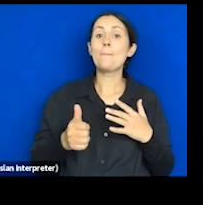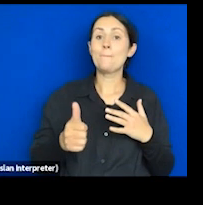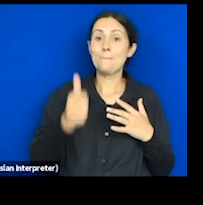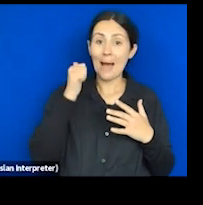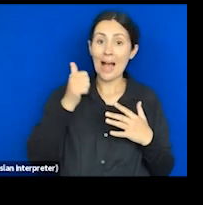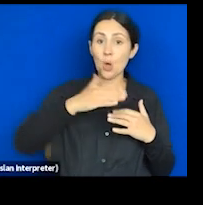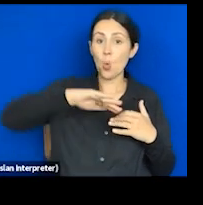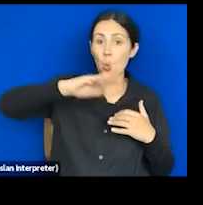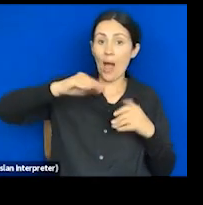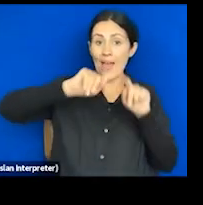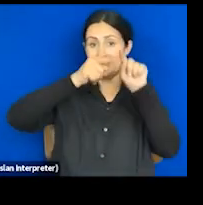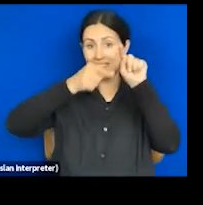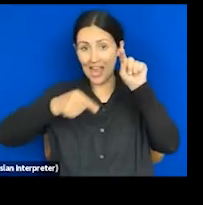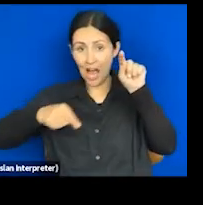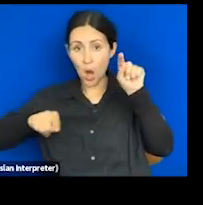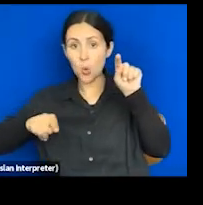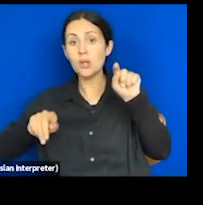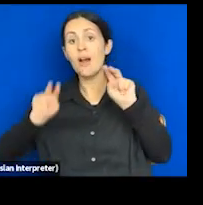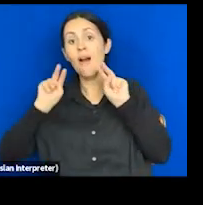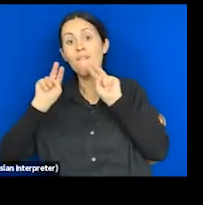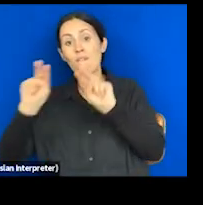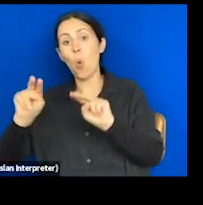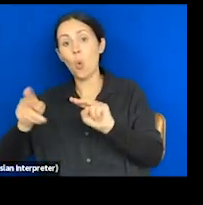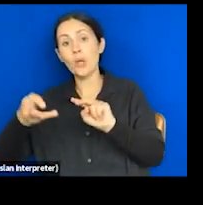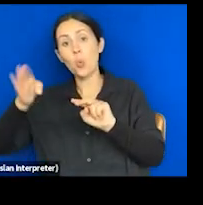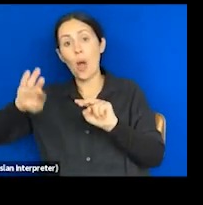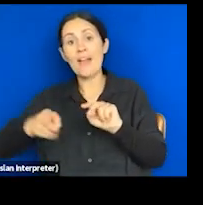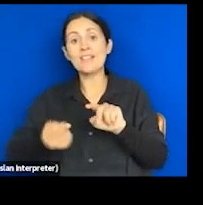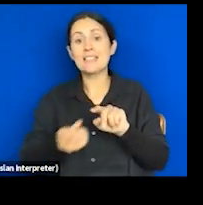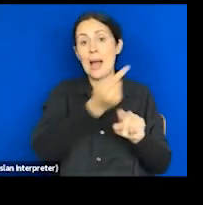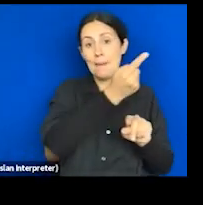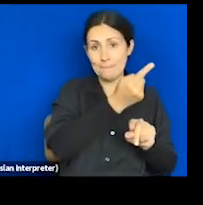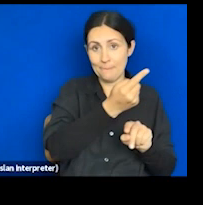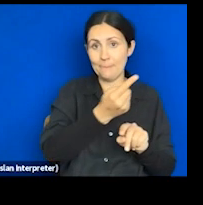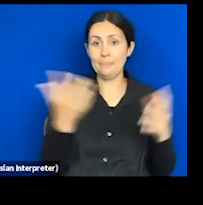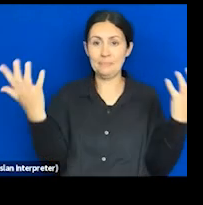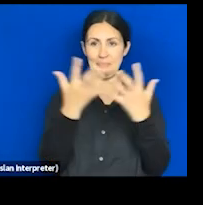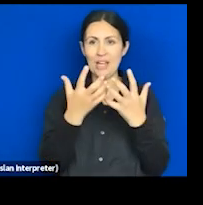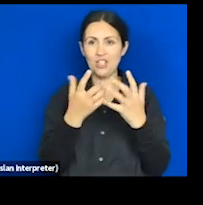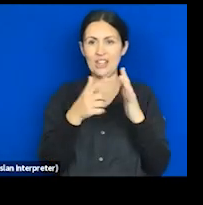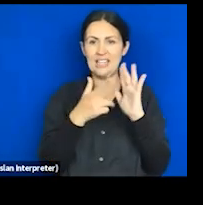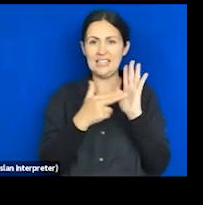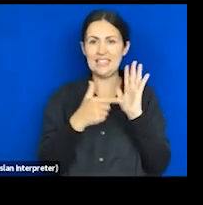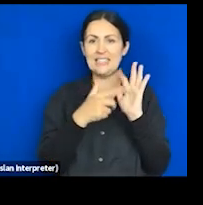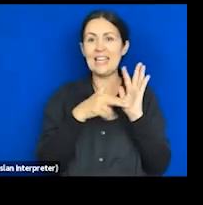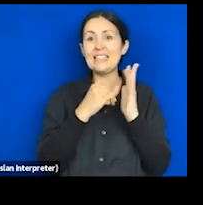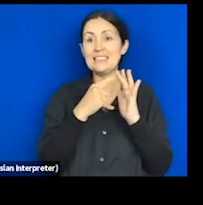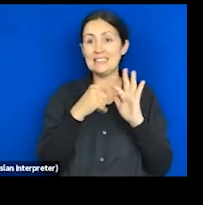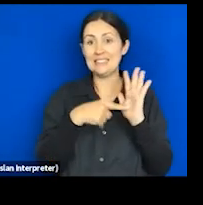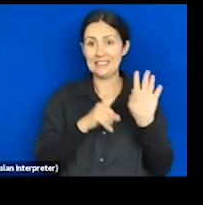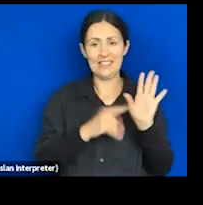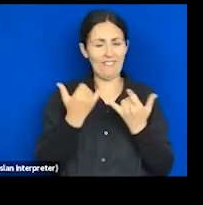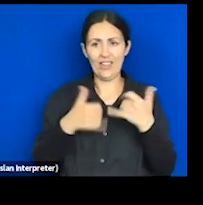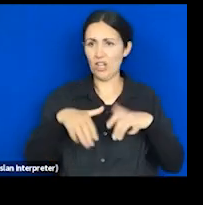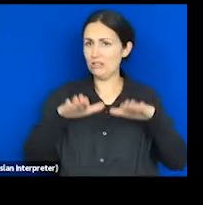waves increasing in line with the peak intensity of the DMT experience. Very, very similar to what you see